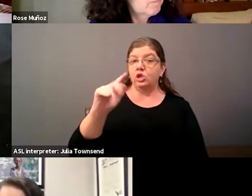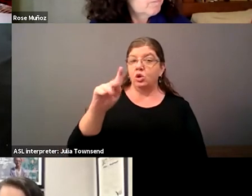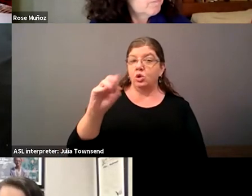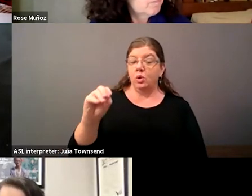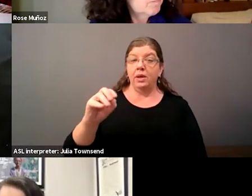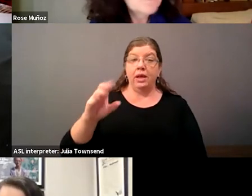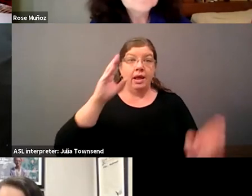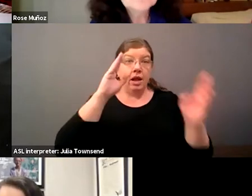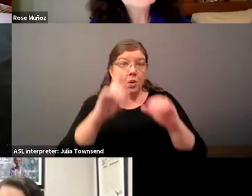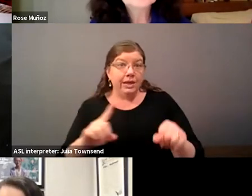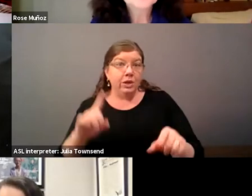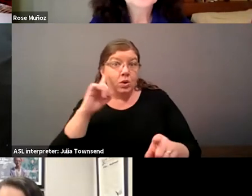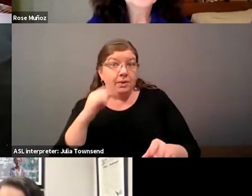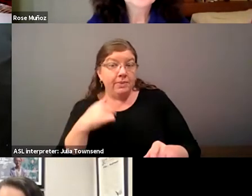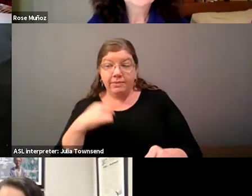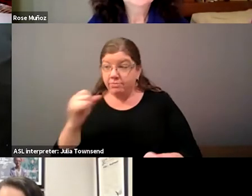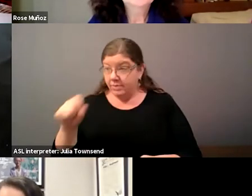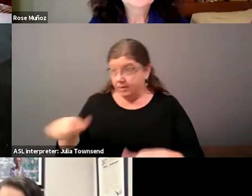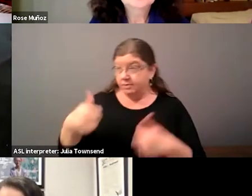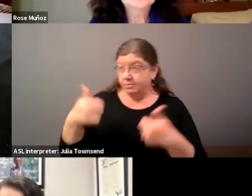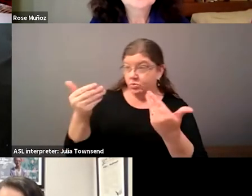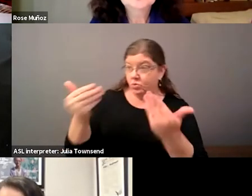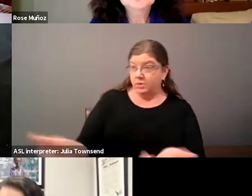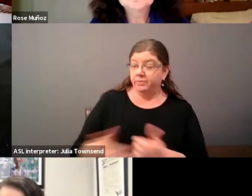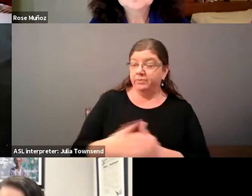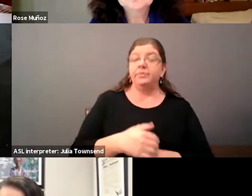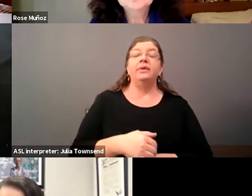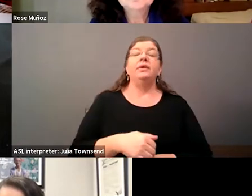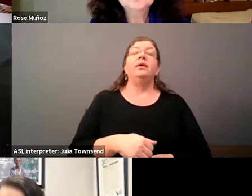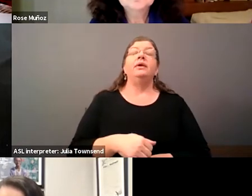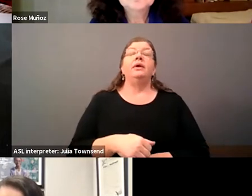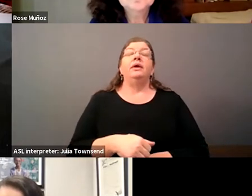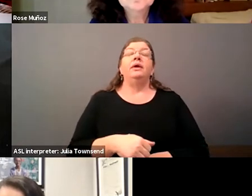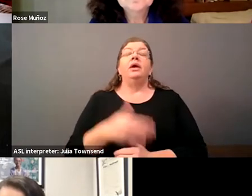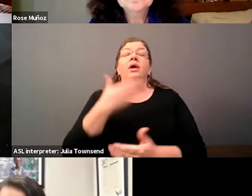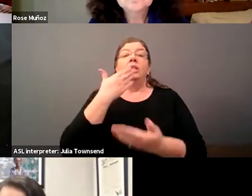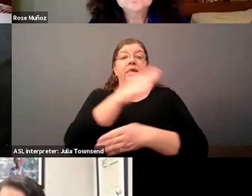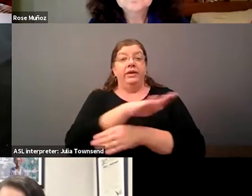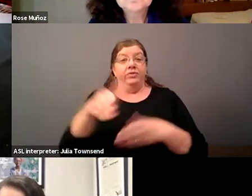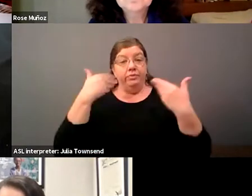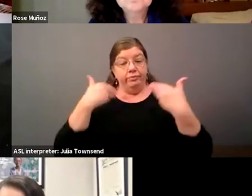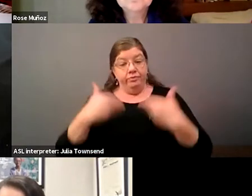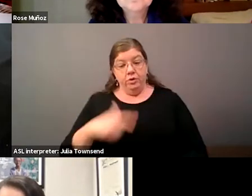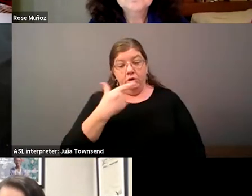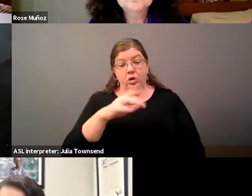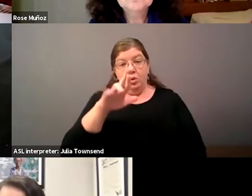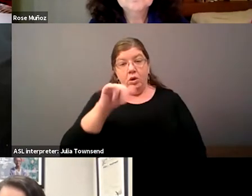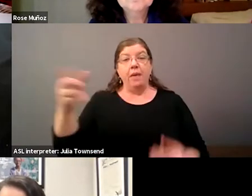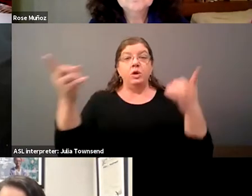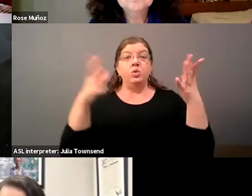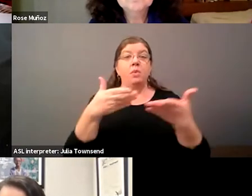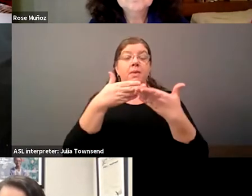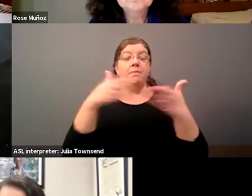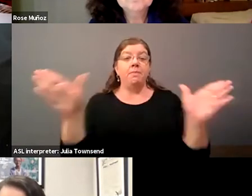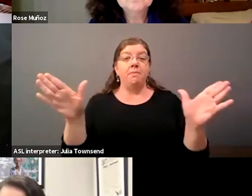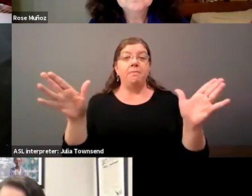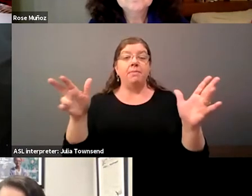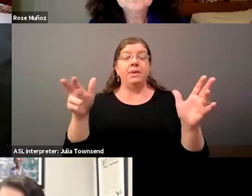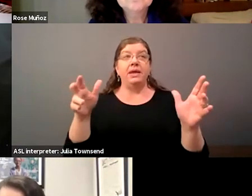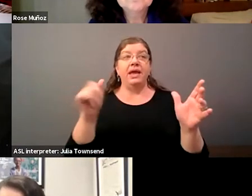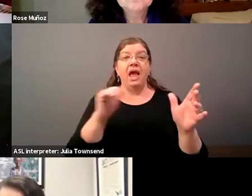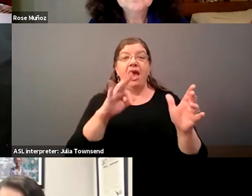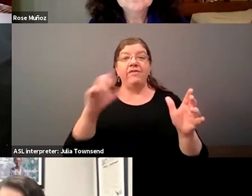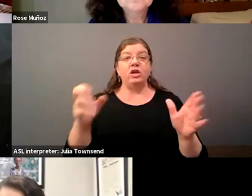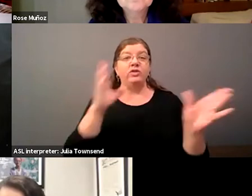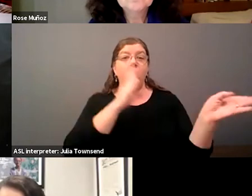hello can you hear me yes go ahead good evening my name is gloria soto director of public affairs for planned parenthood